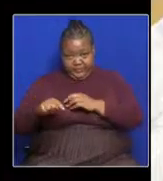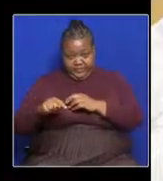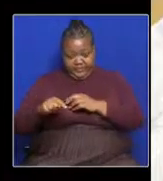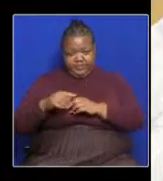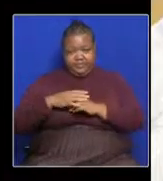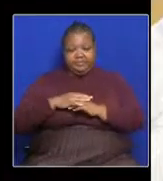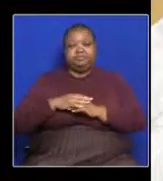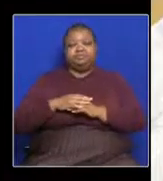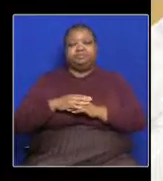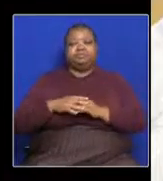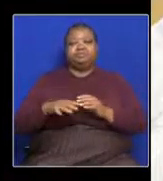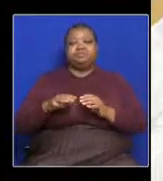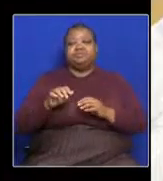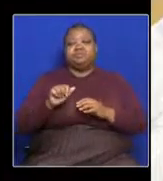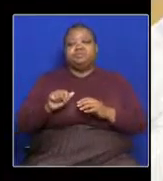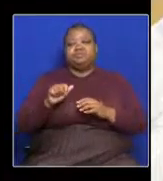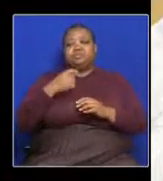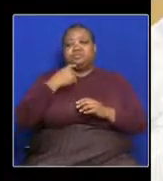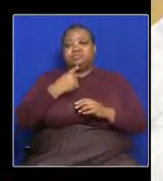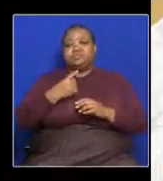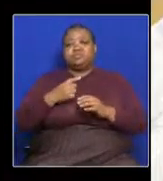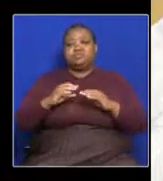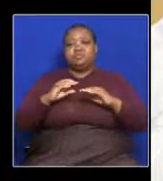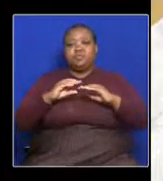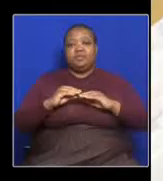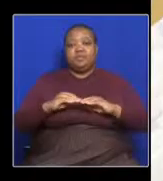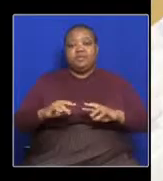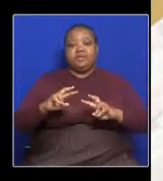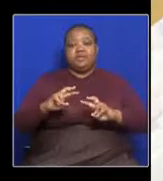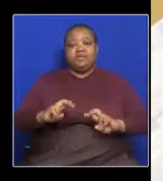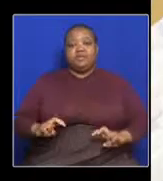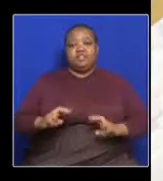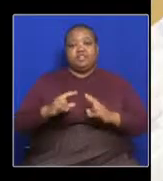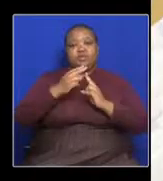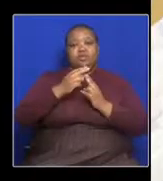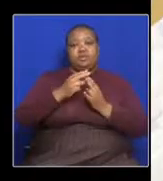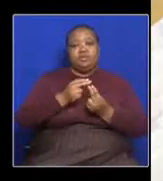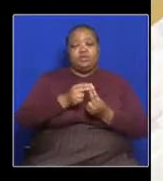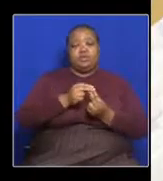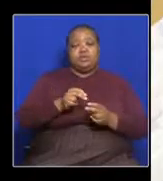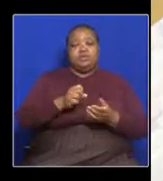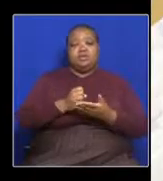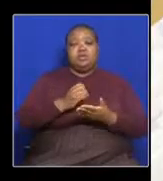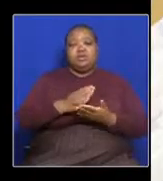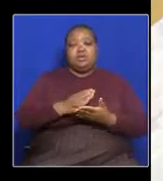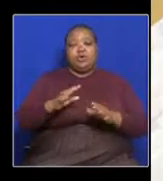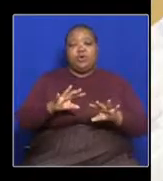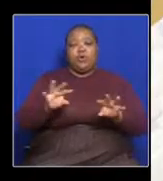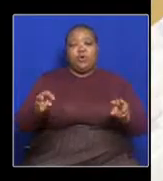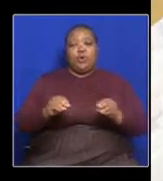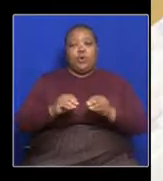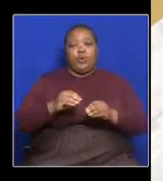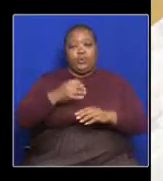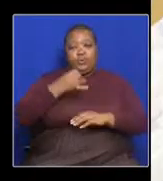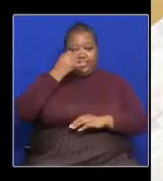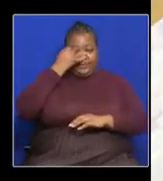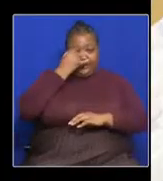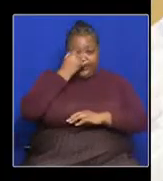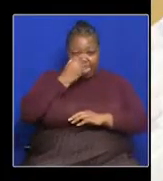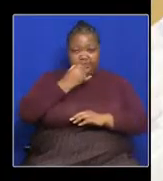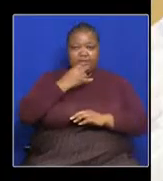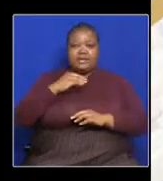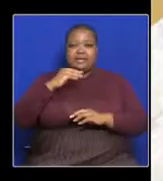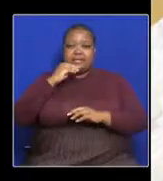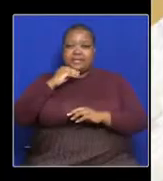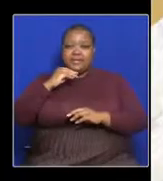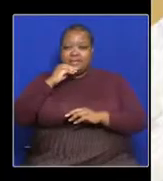the investigating unit must ensure that all illicit drugs with the exception of cannabis plant material, which is